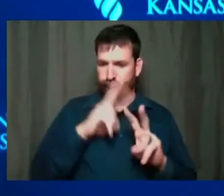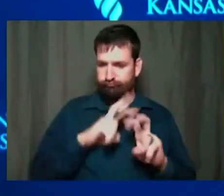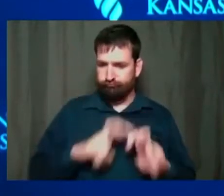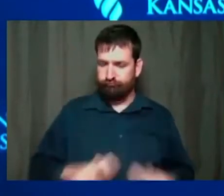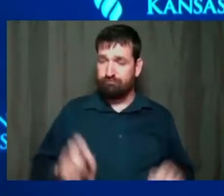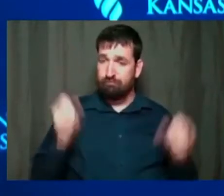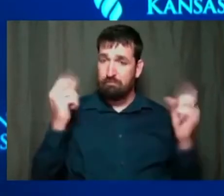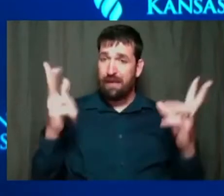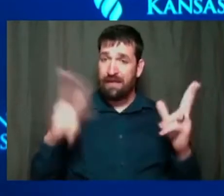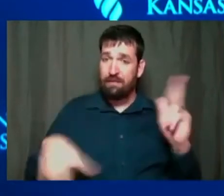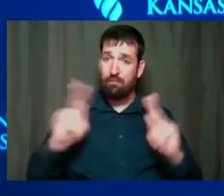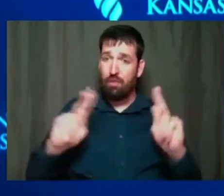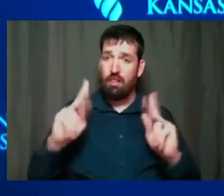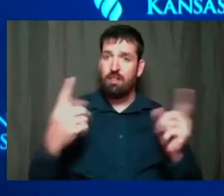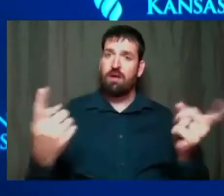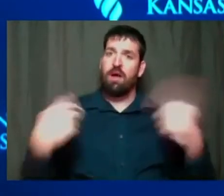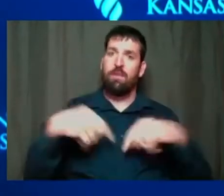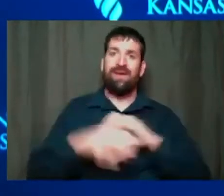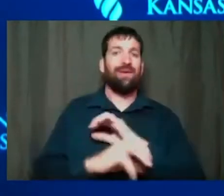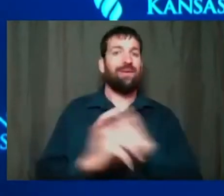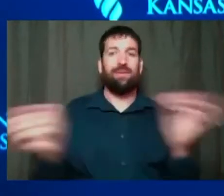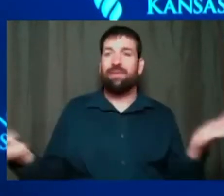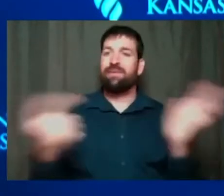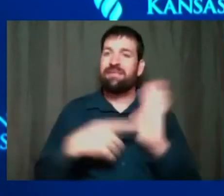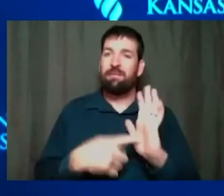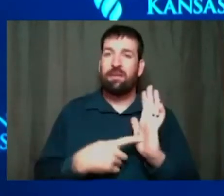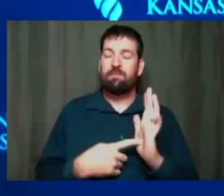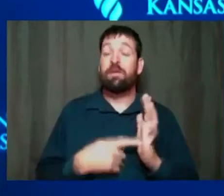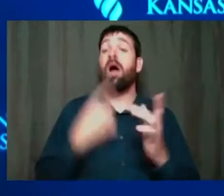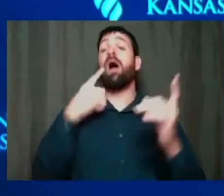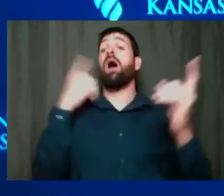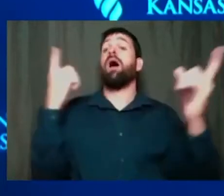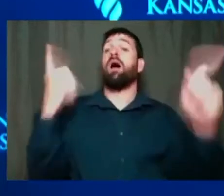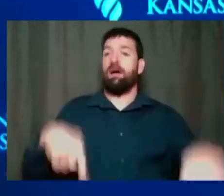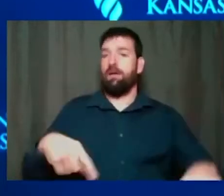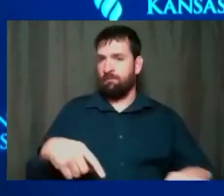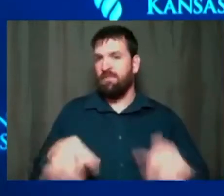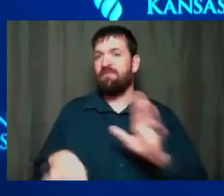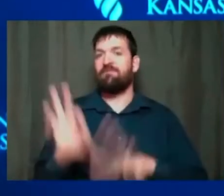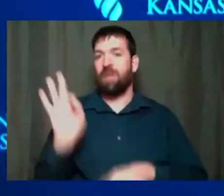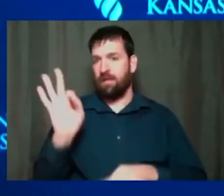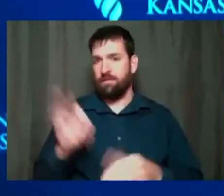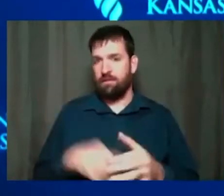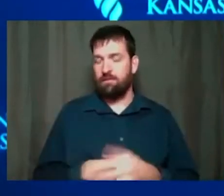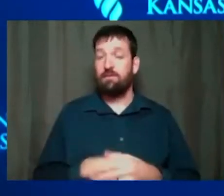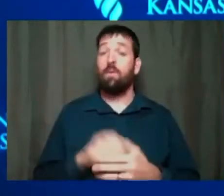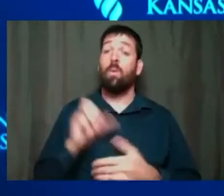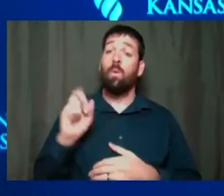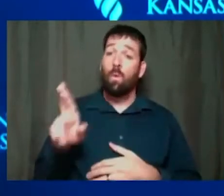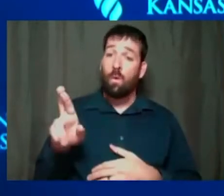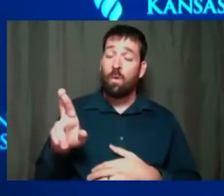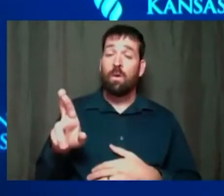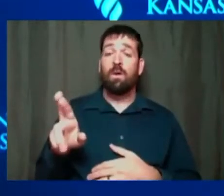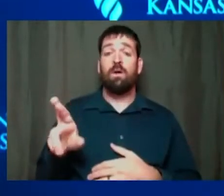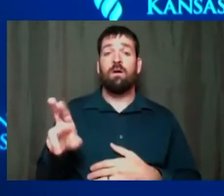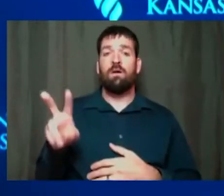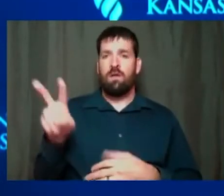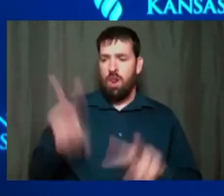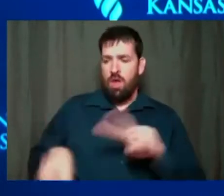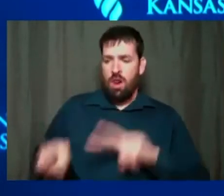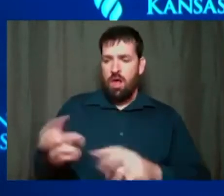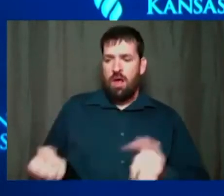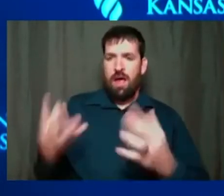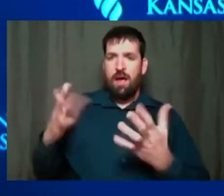for asymptomatic, and it's an incidental finding. Right. Or we find that if you look at the number of deaths, it's 12